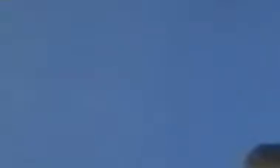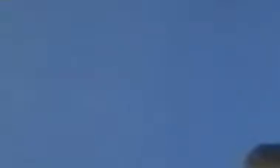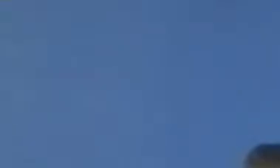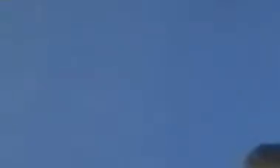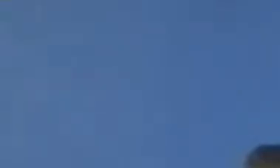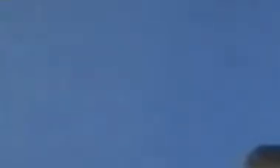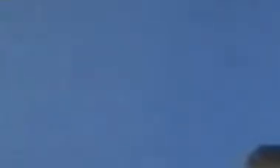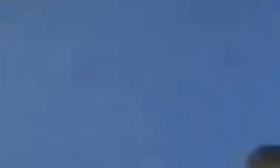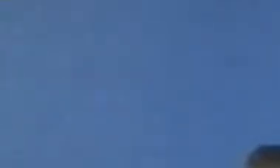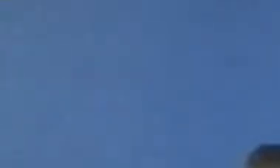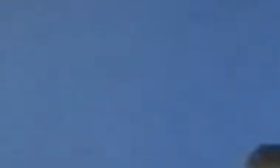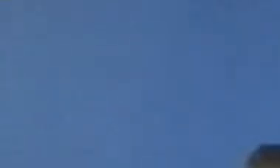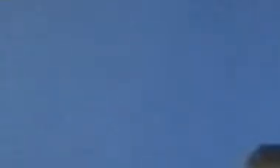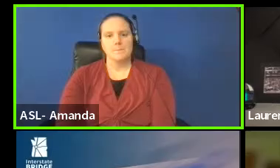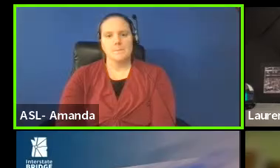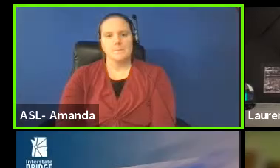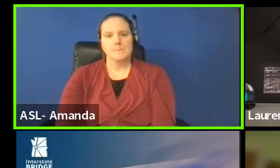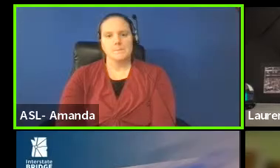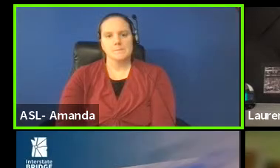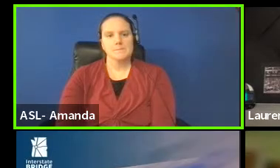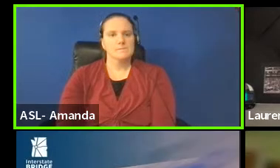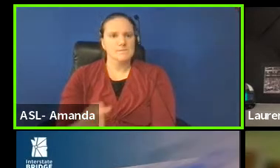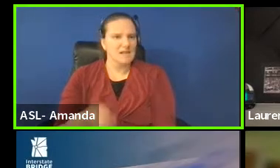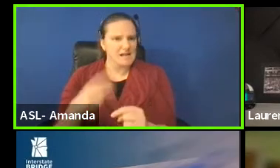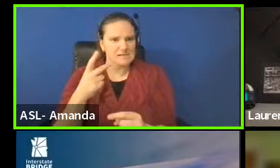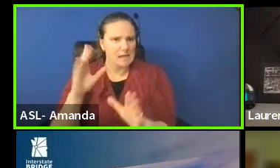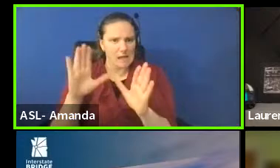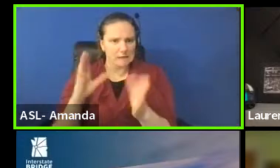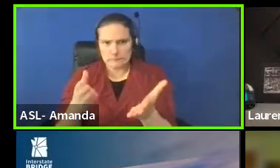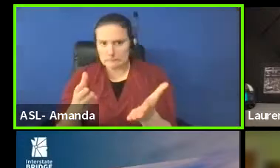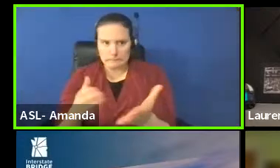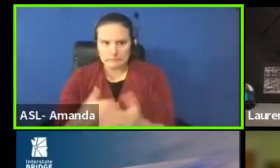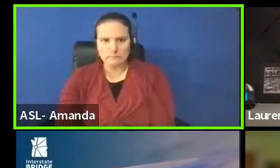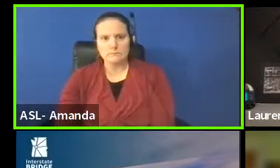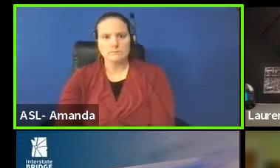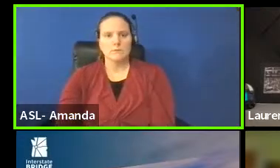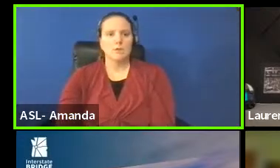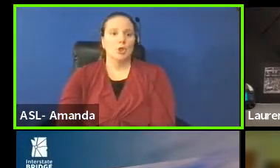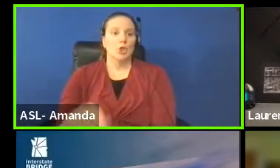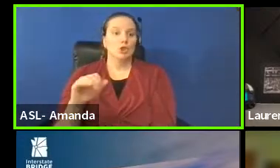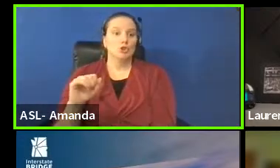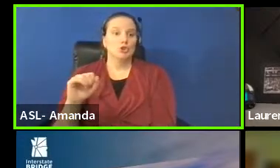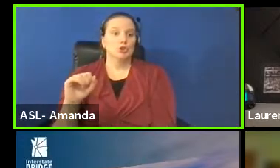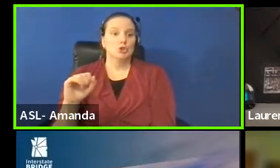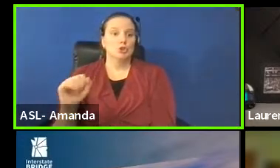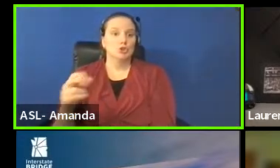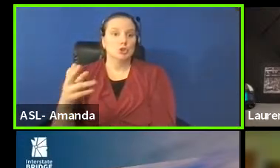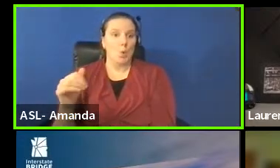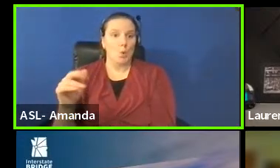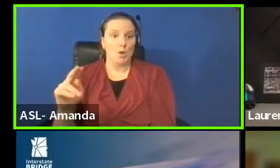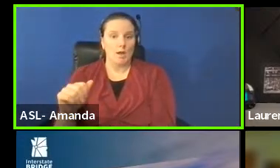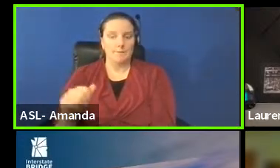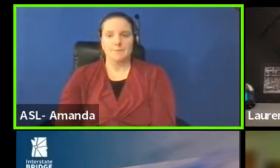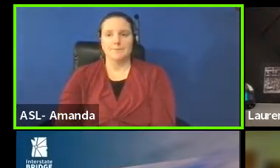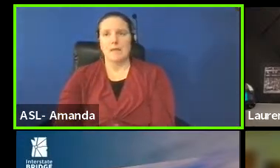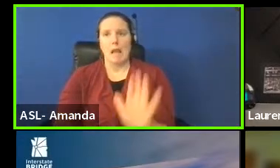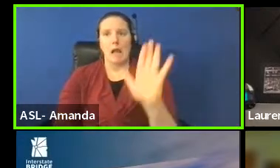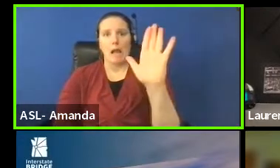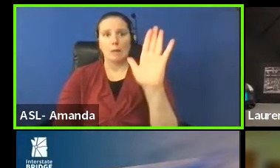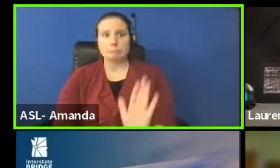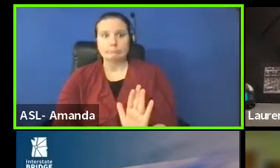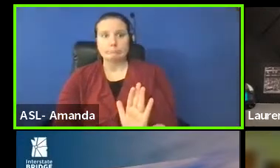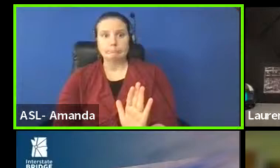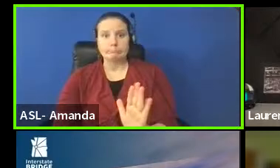So I can't see any hands. So Shona has a hand. Oh, I lowered my